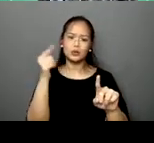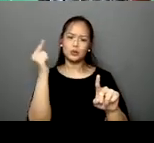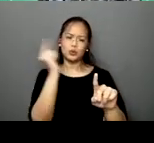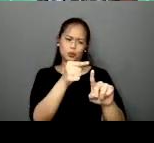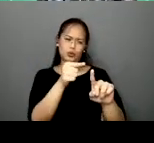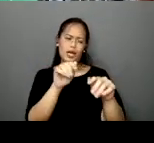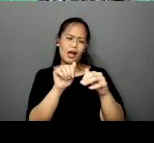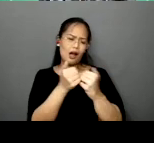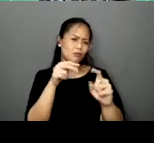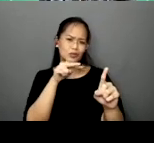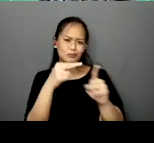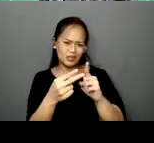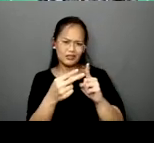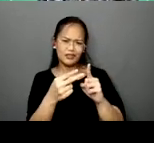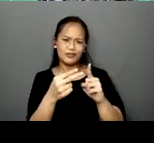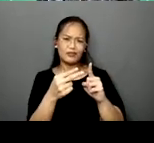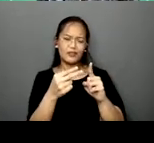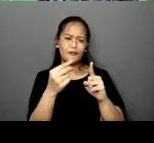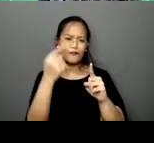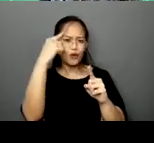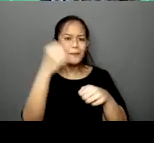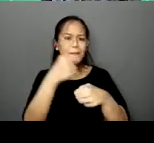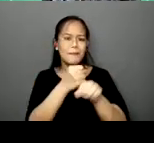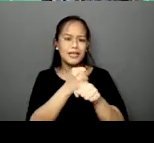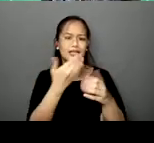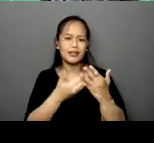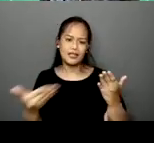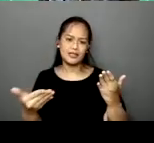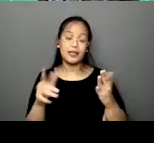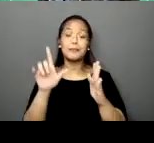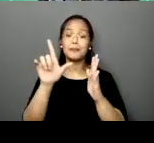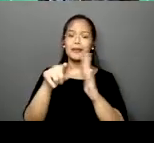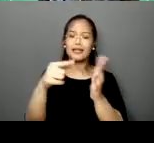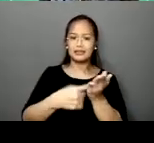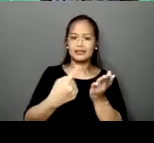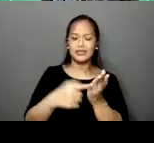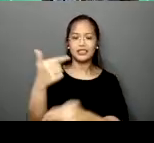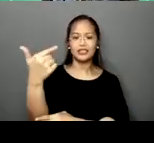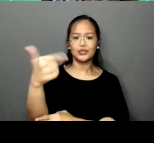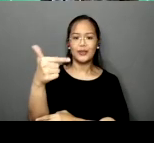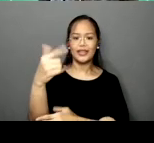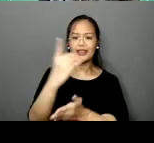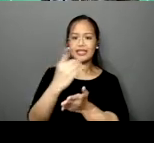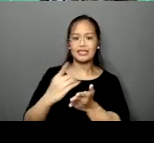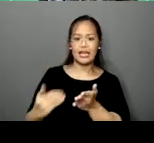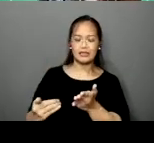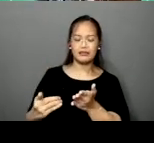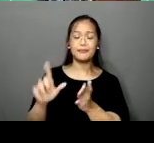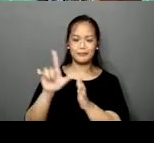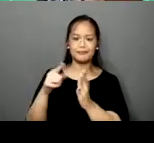applied, which we'll discuss later in the second half when we discuss green design. Right?